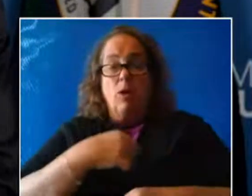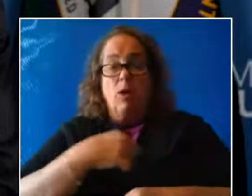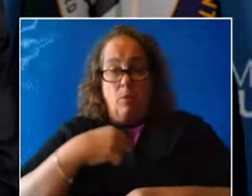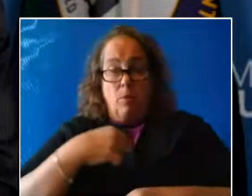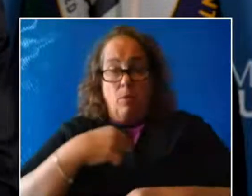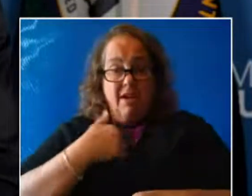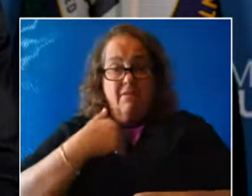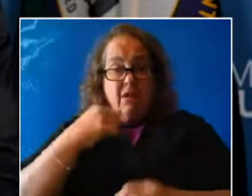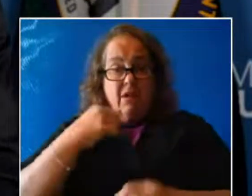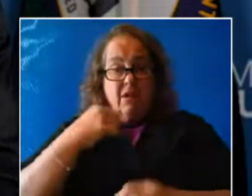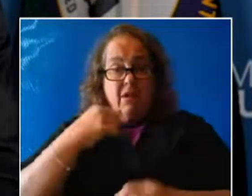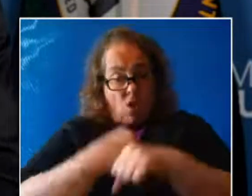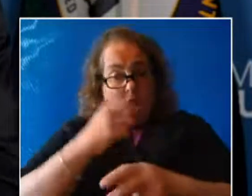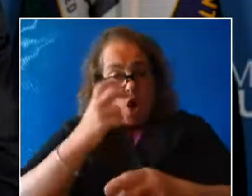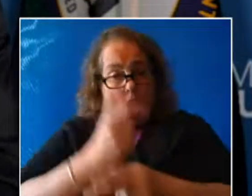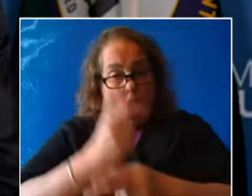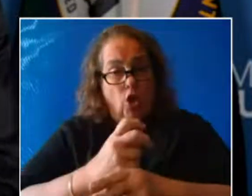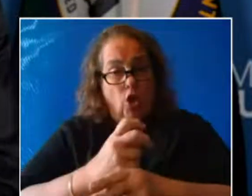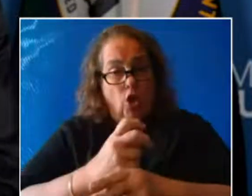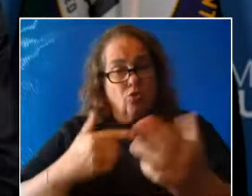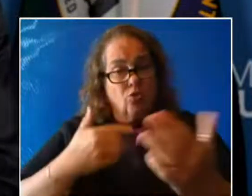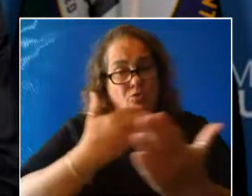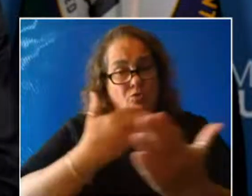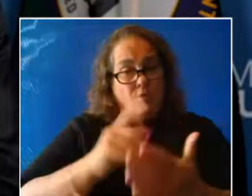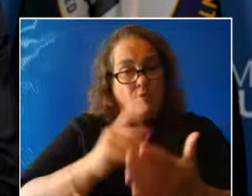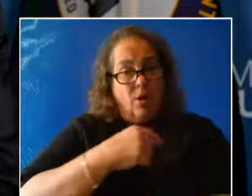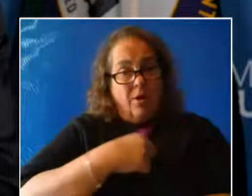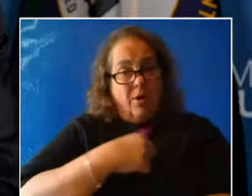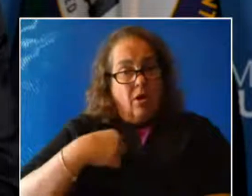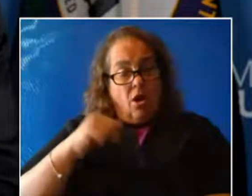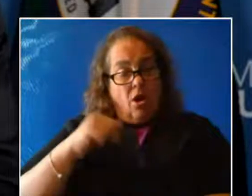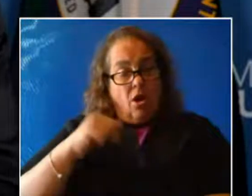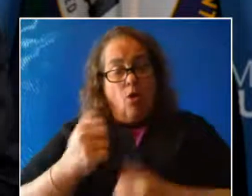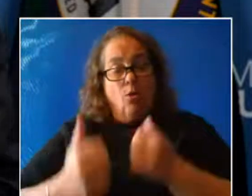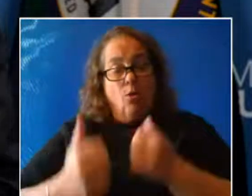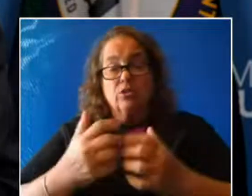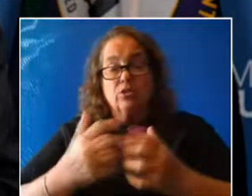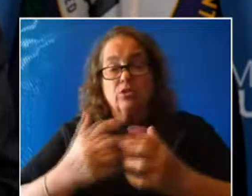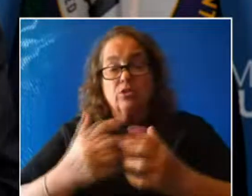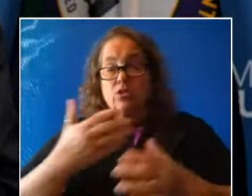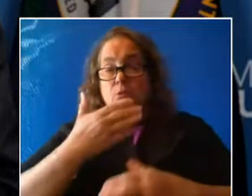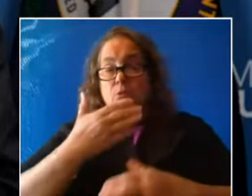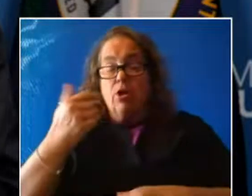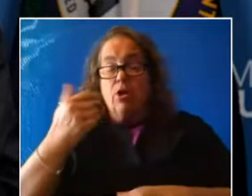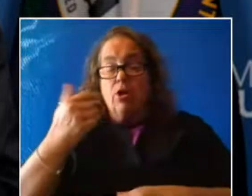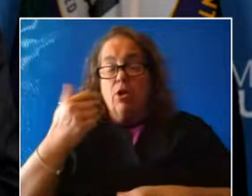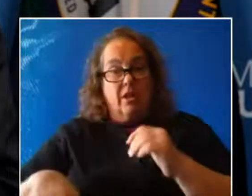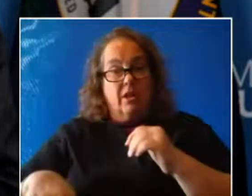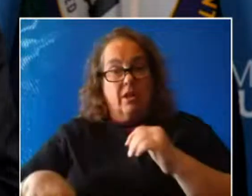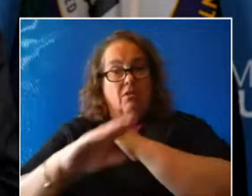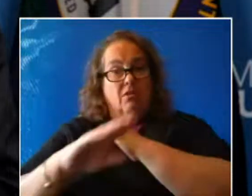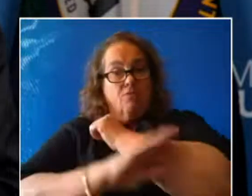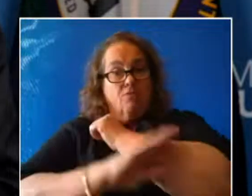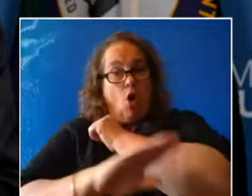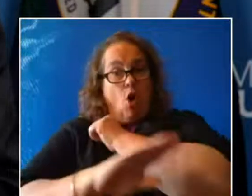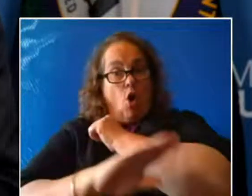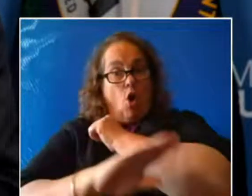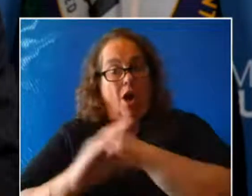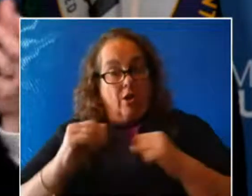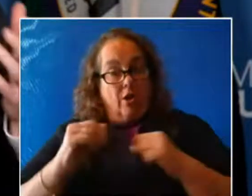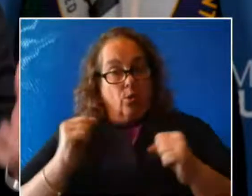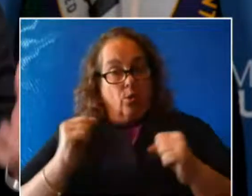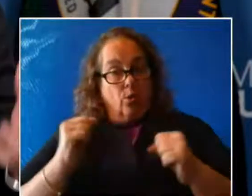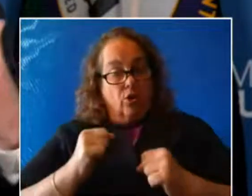is a much better place than we saw in the fall and in the winter. And it's let us to be able